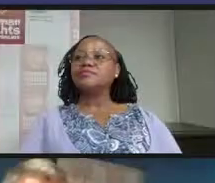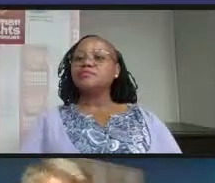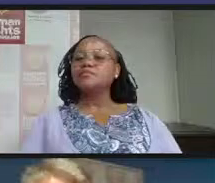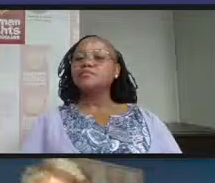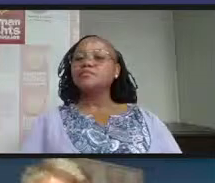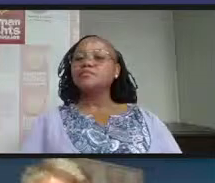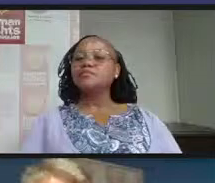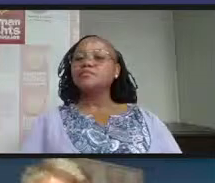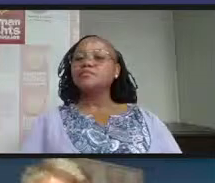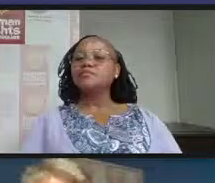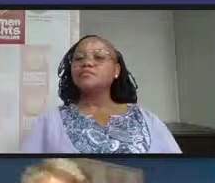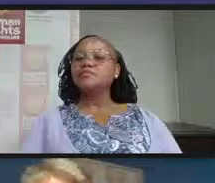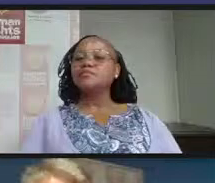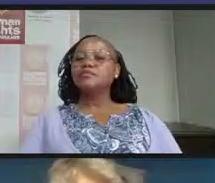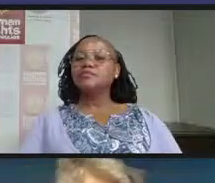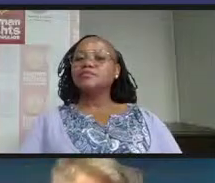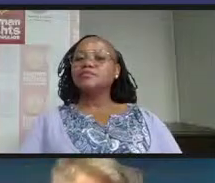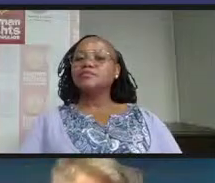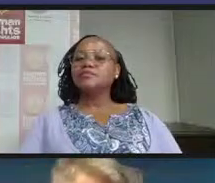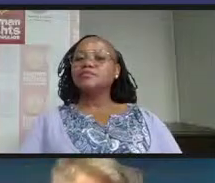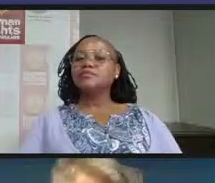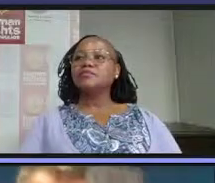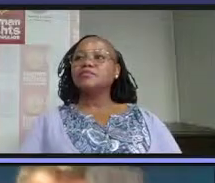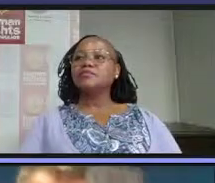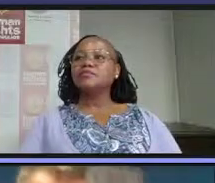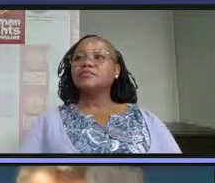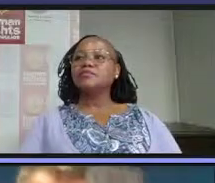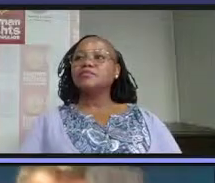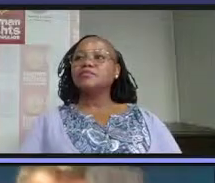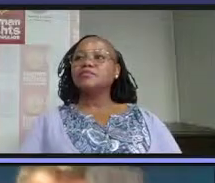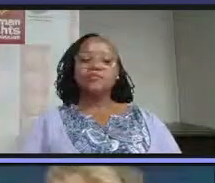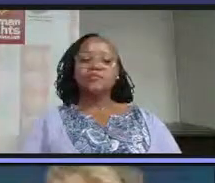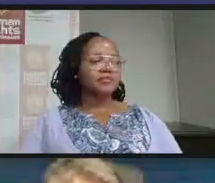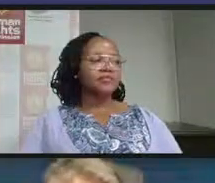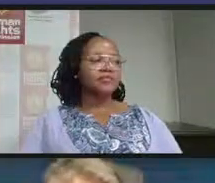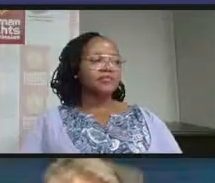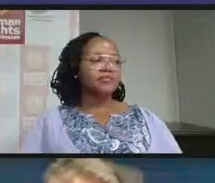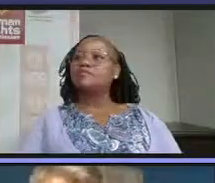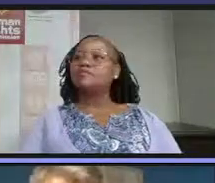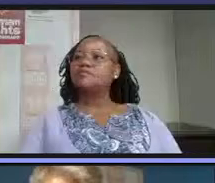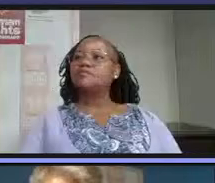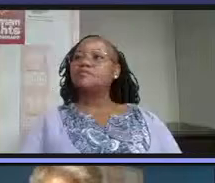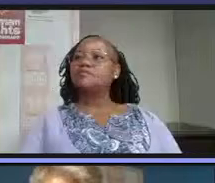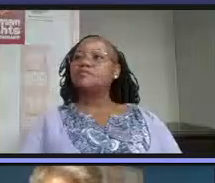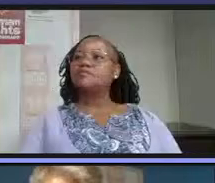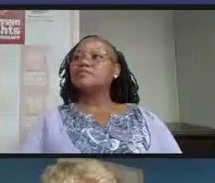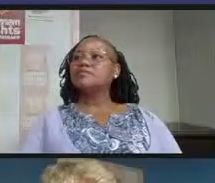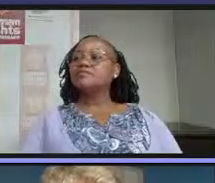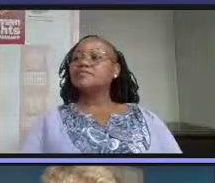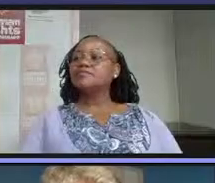dealing with the issues at hand quite comprehensively, Prof.